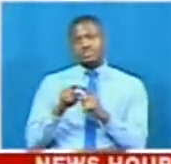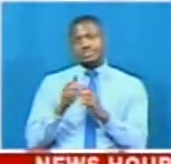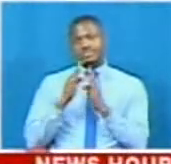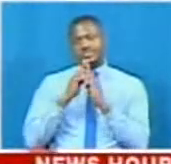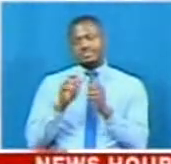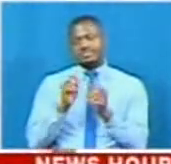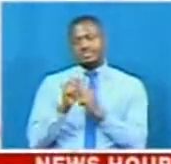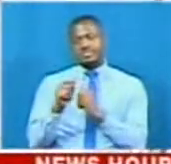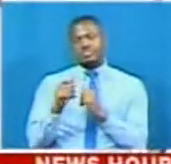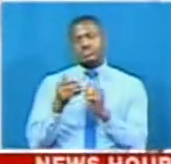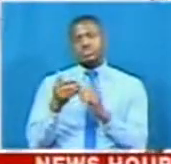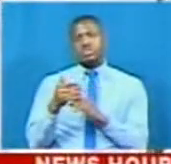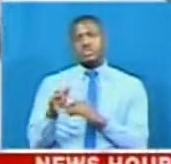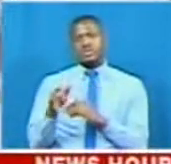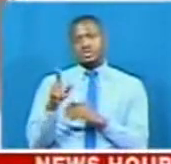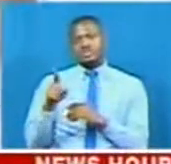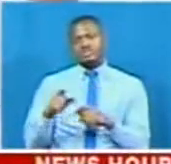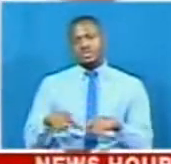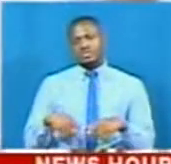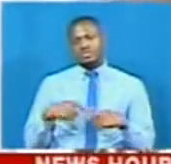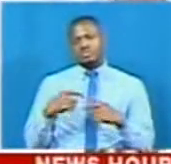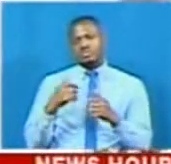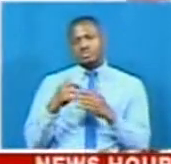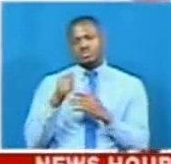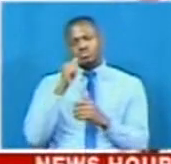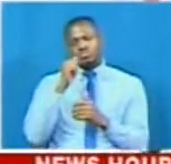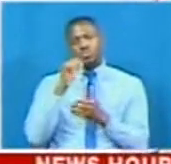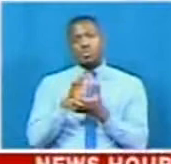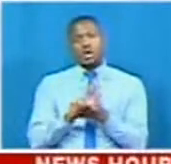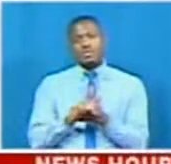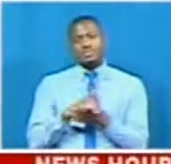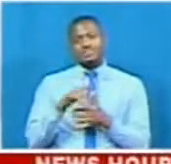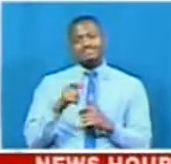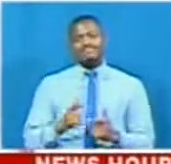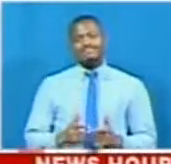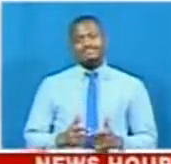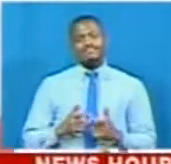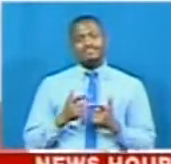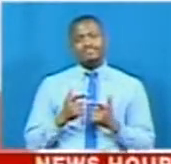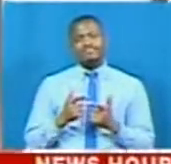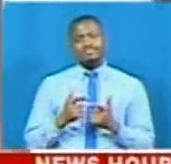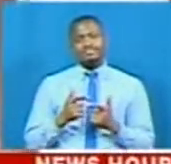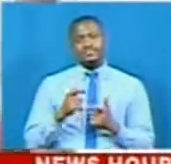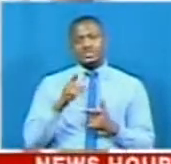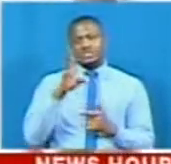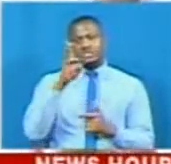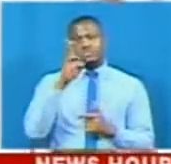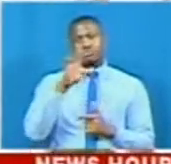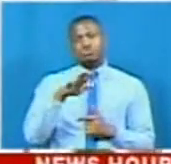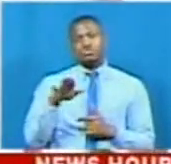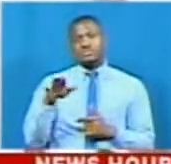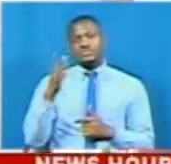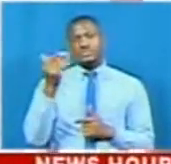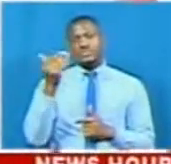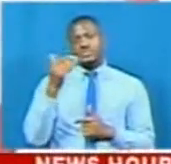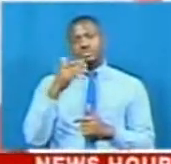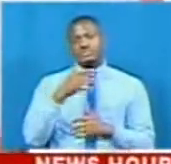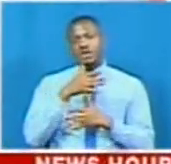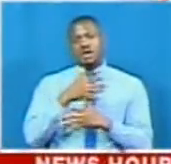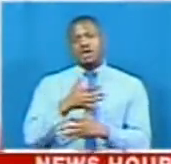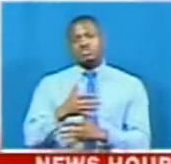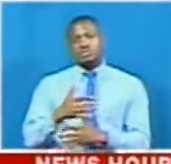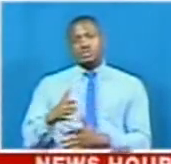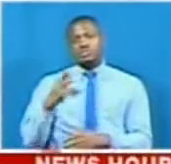Kingsley-Nyinah peacefully passed on. He is survived by his wife, Mrs. Georgina Kingsley-Nyinah, 7 children,